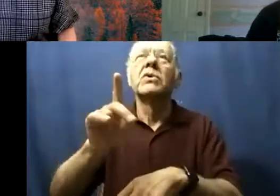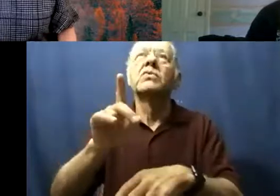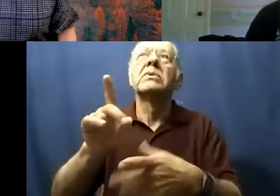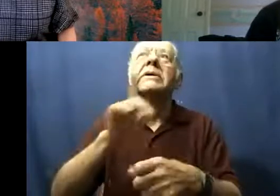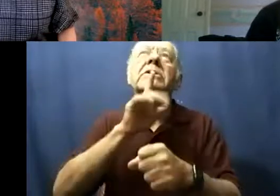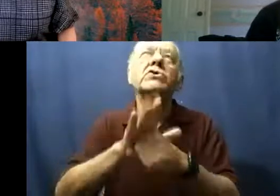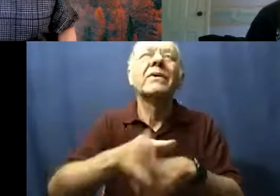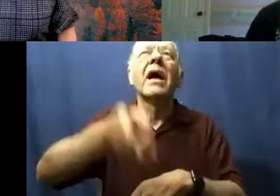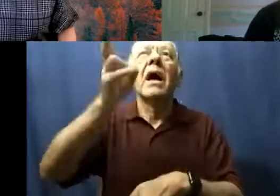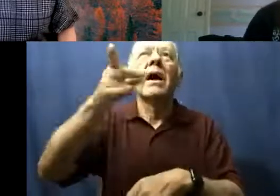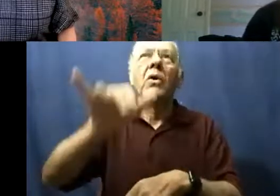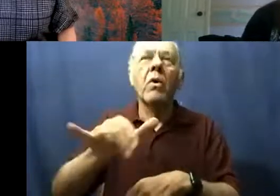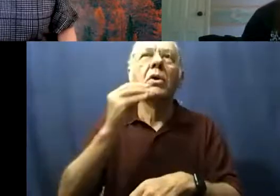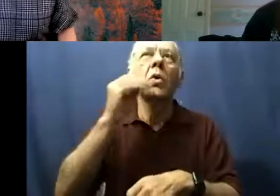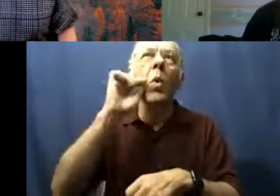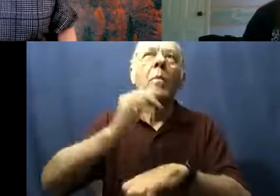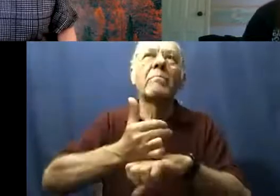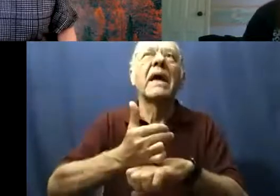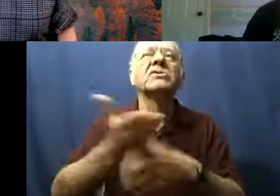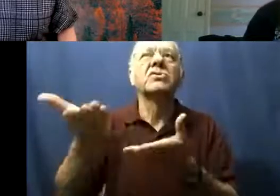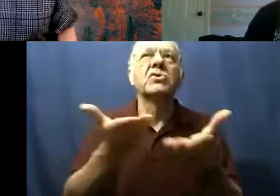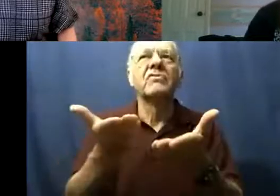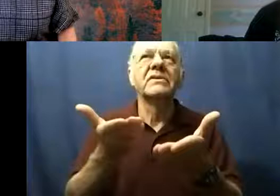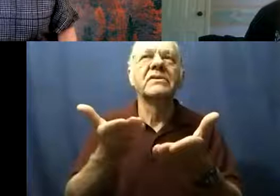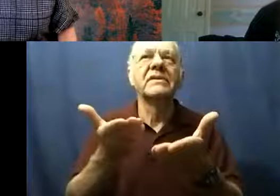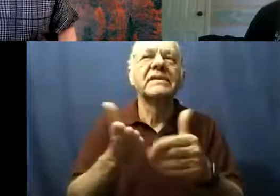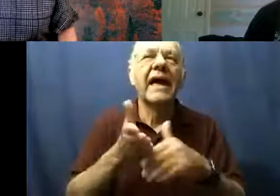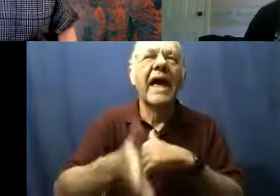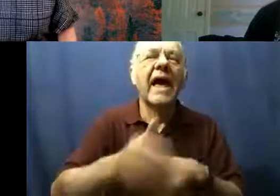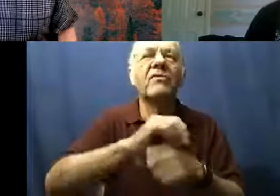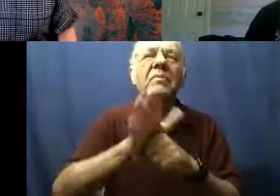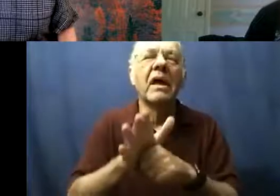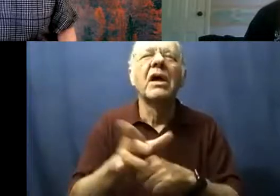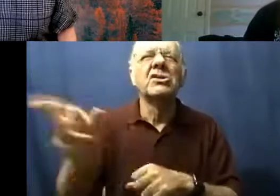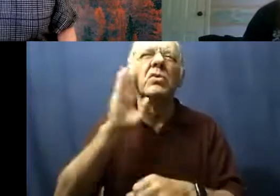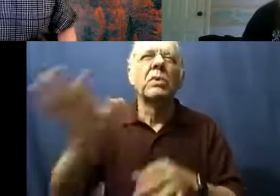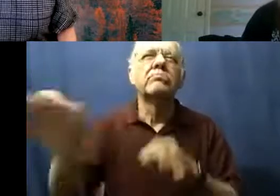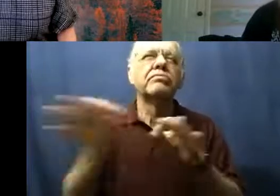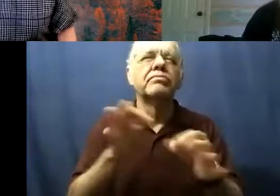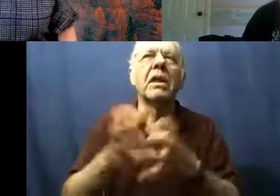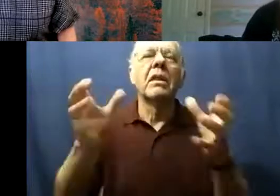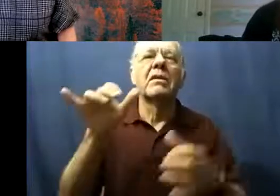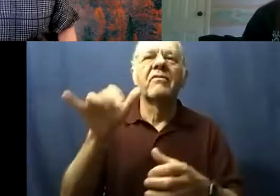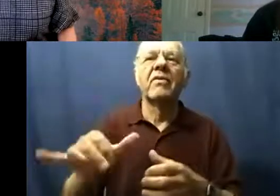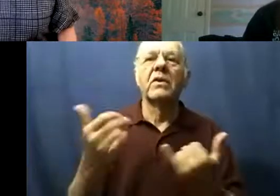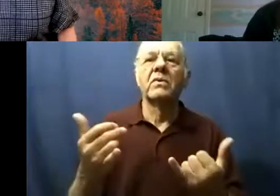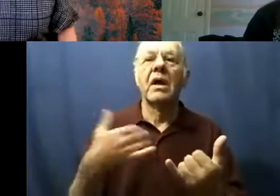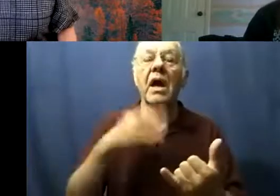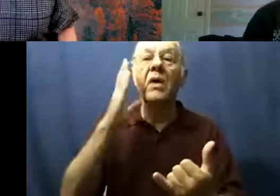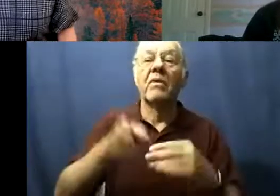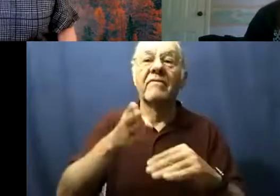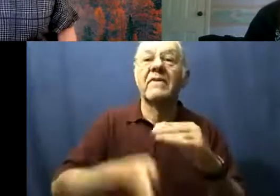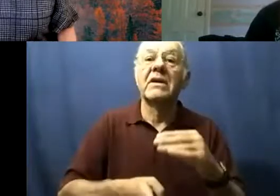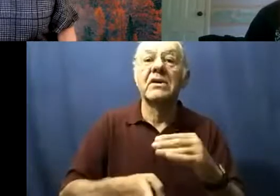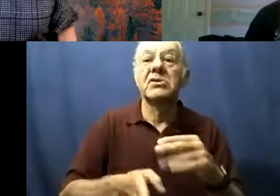quality home community-based services on the other side of this. And she's going to talk about a lot of that today. And I'll just finish up by